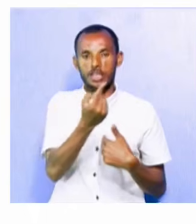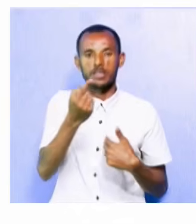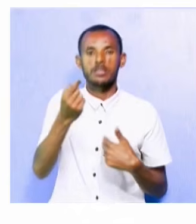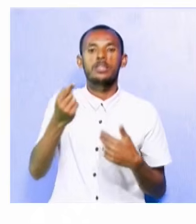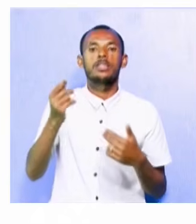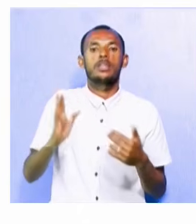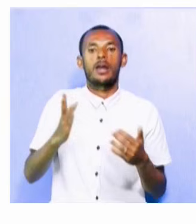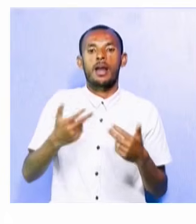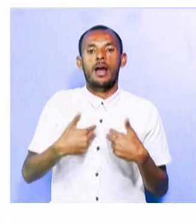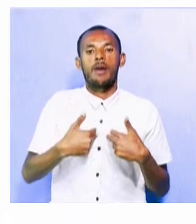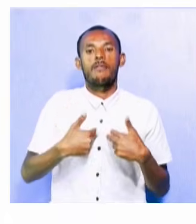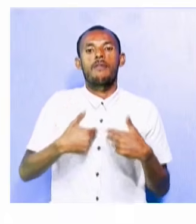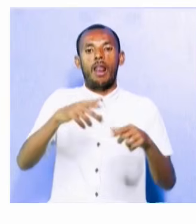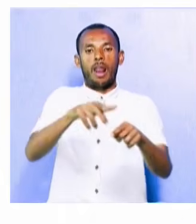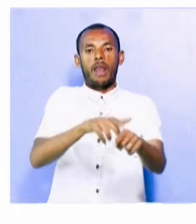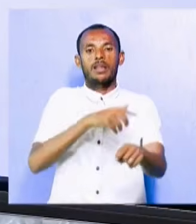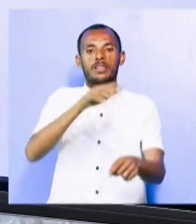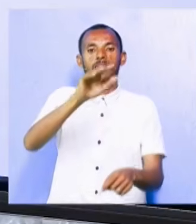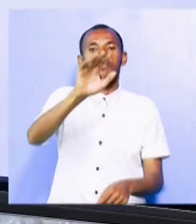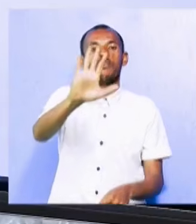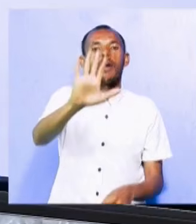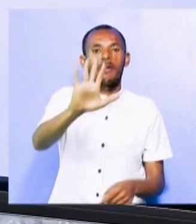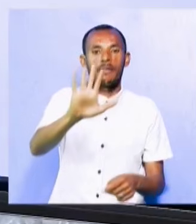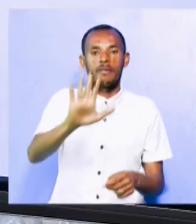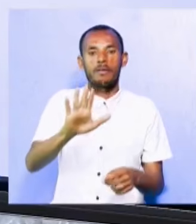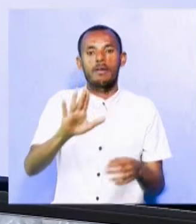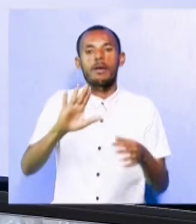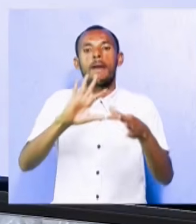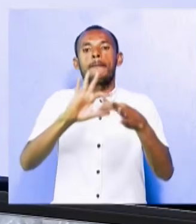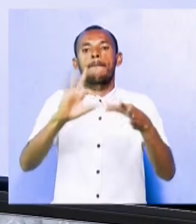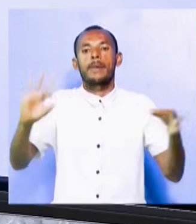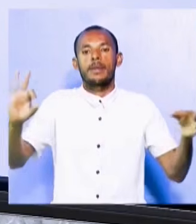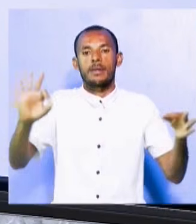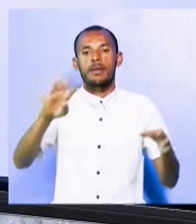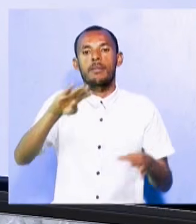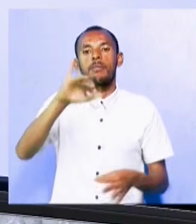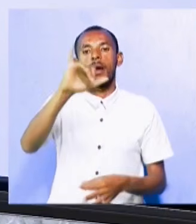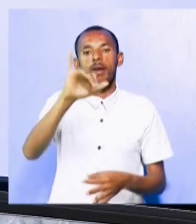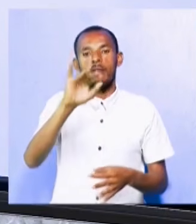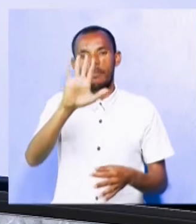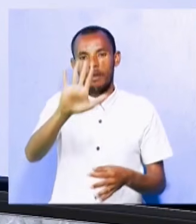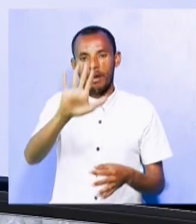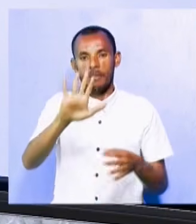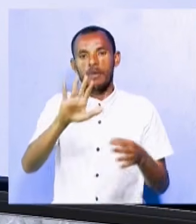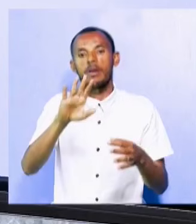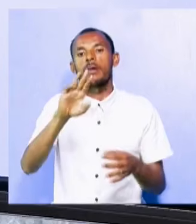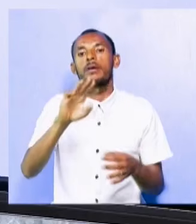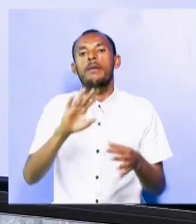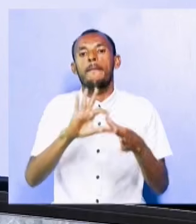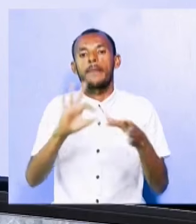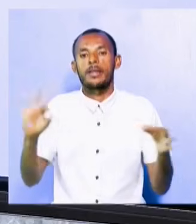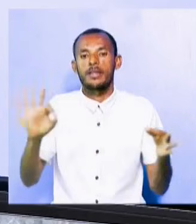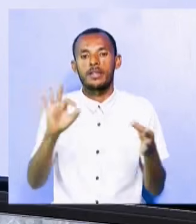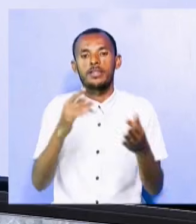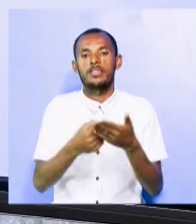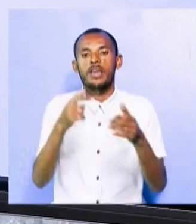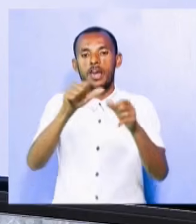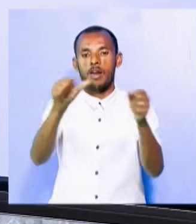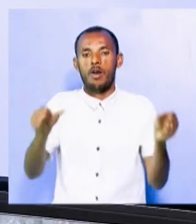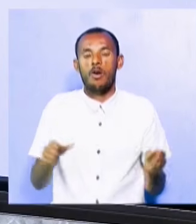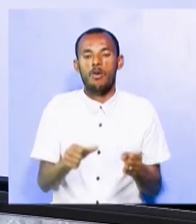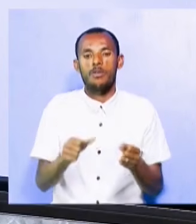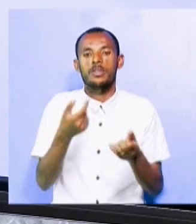has length 5 meter by 5 meter. So the area of this square can